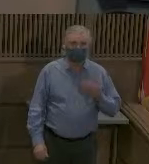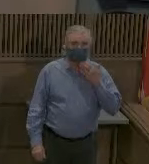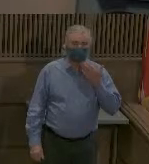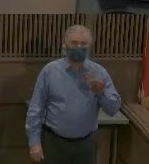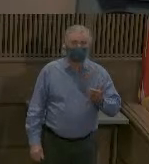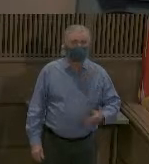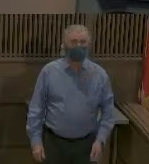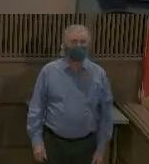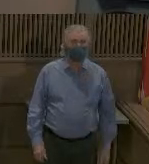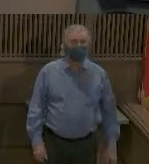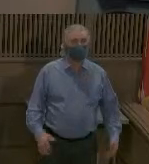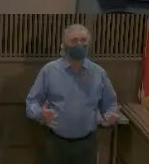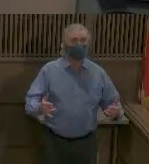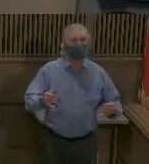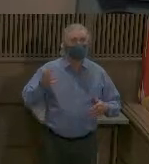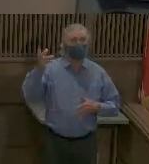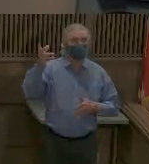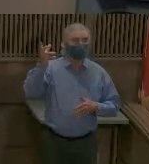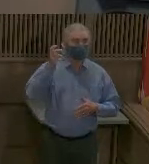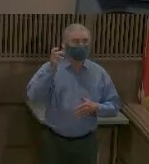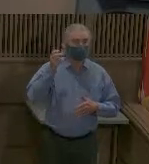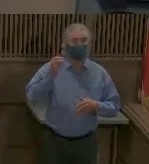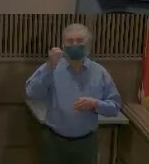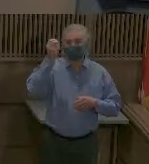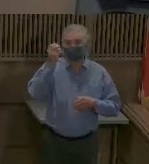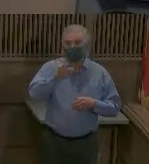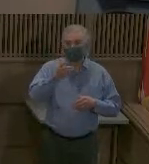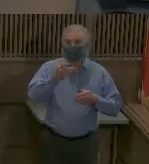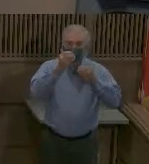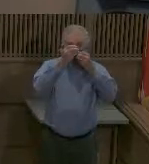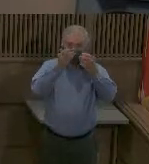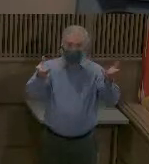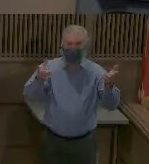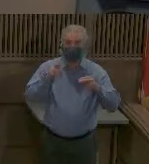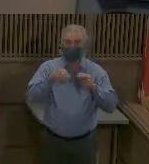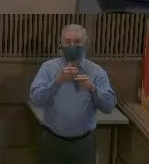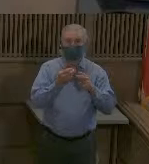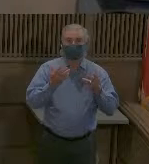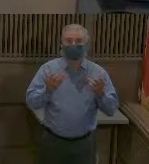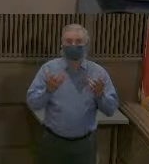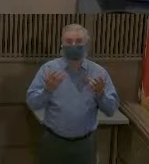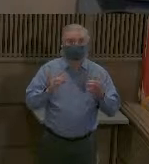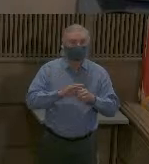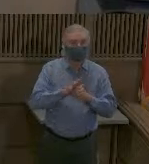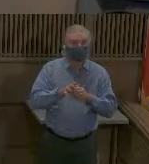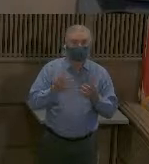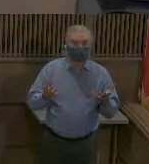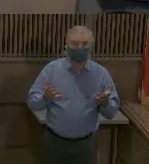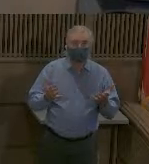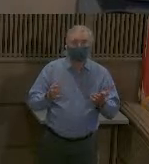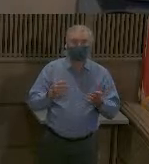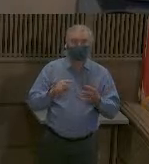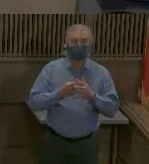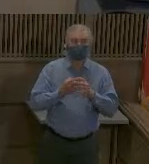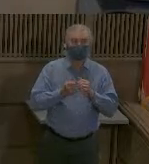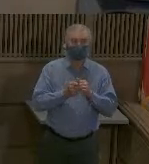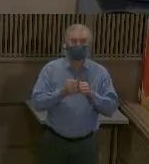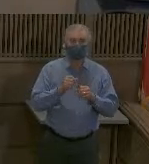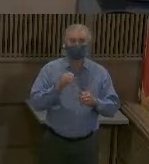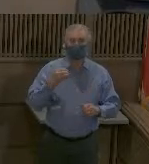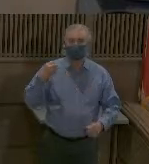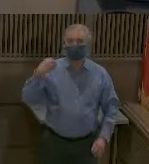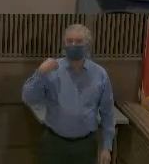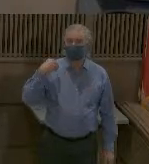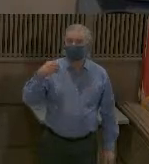Now we will hear updates from our community leaders. And today we'll begin with Chairman Kohelis. I